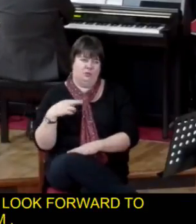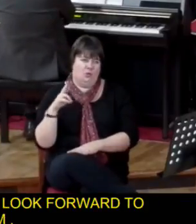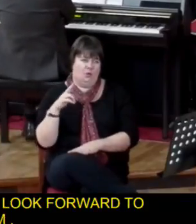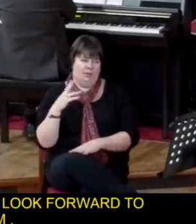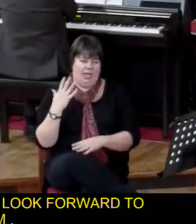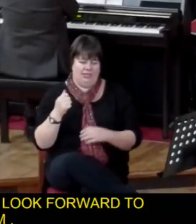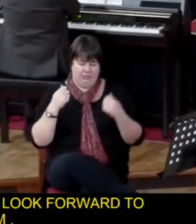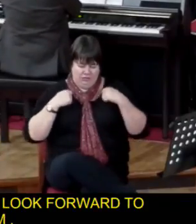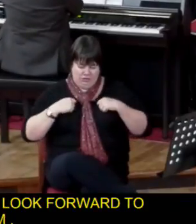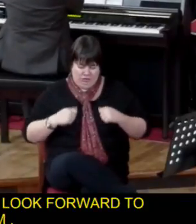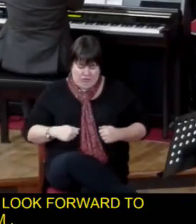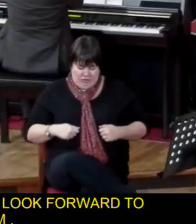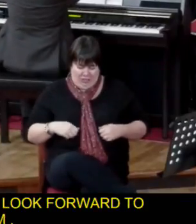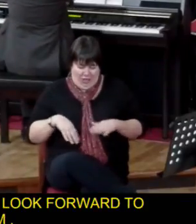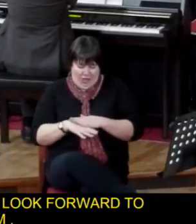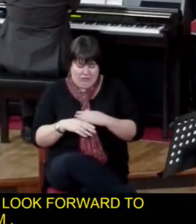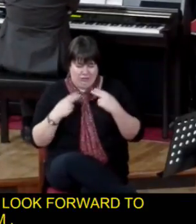shirt.